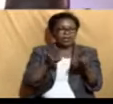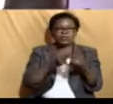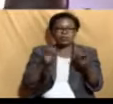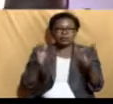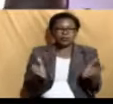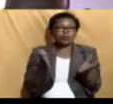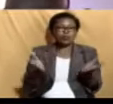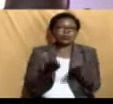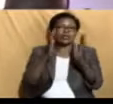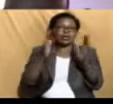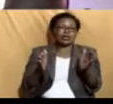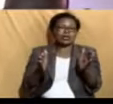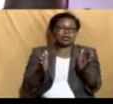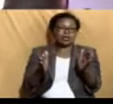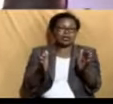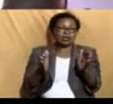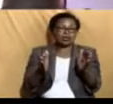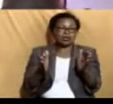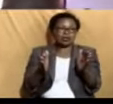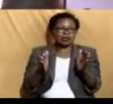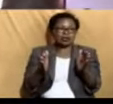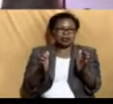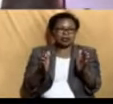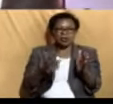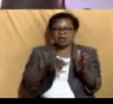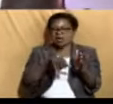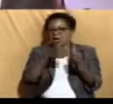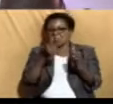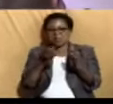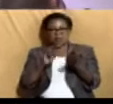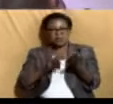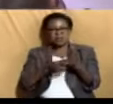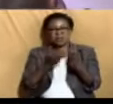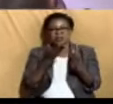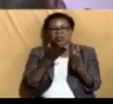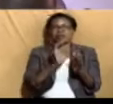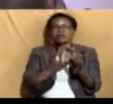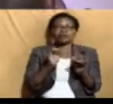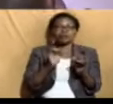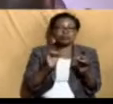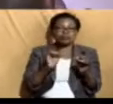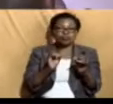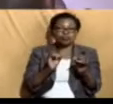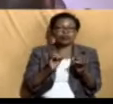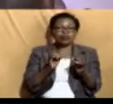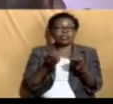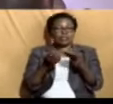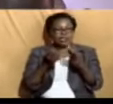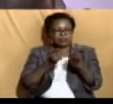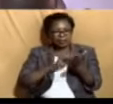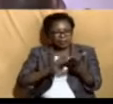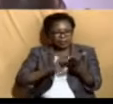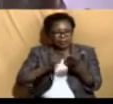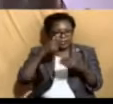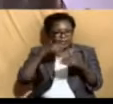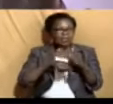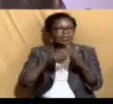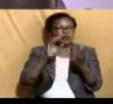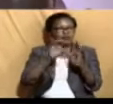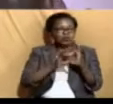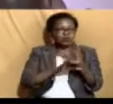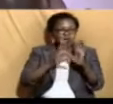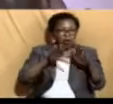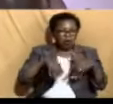promoter. No further or other definition, my lords, is proffered under the Constitution or indeed any